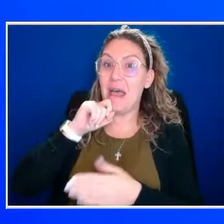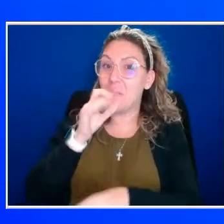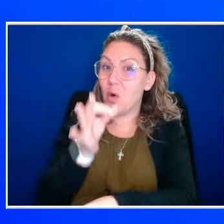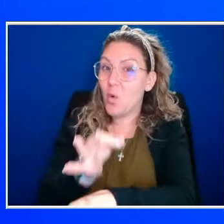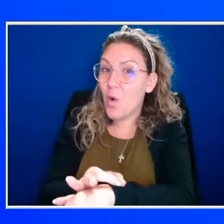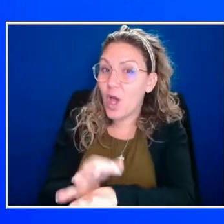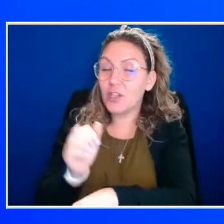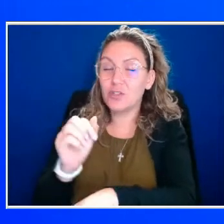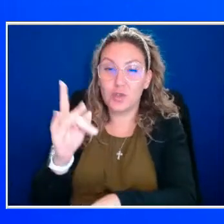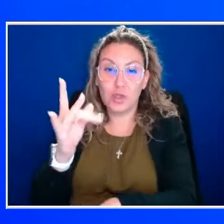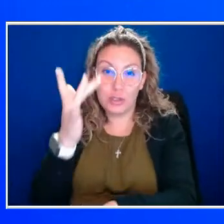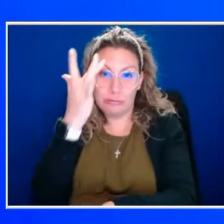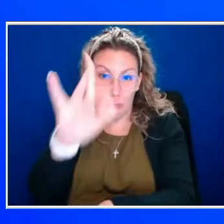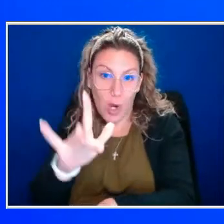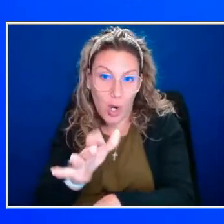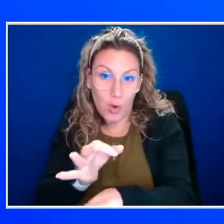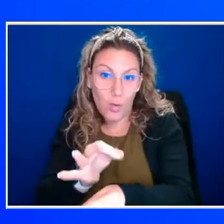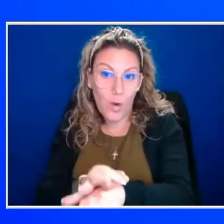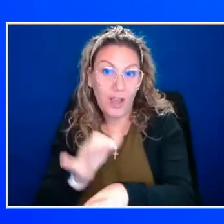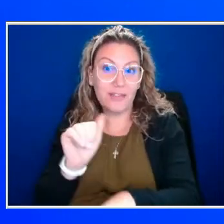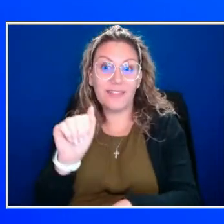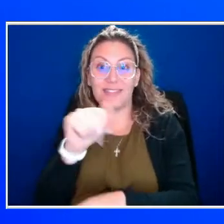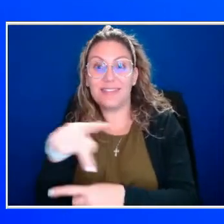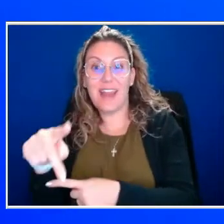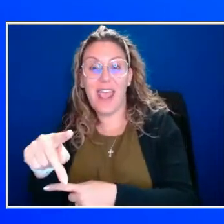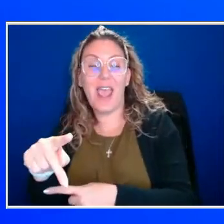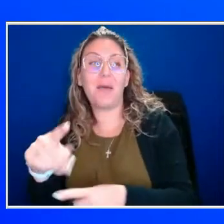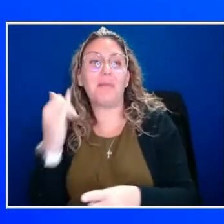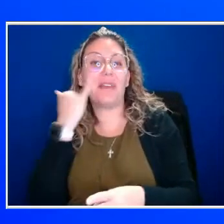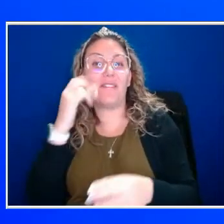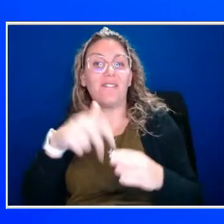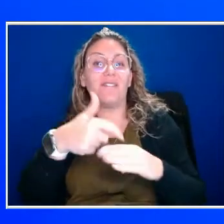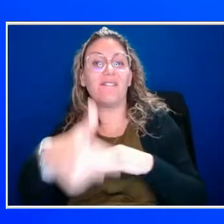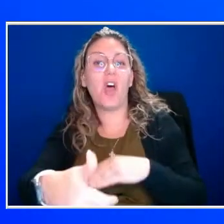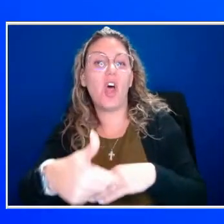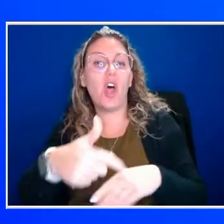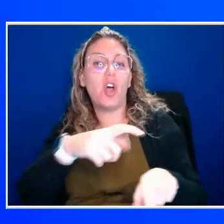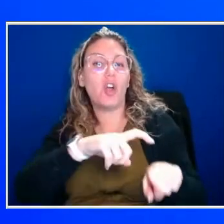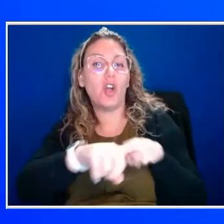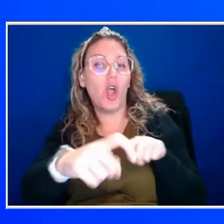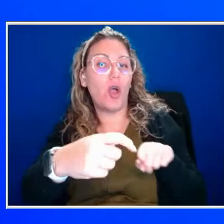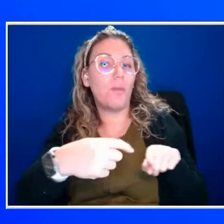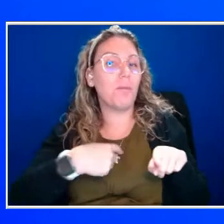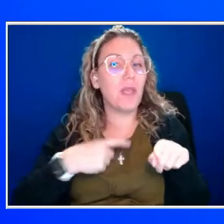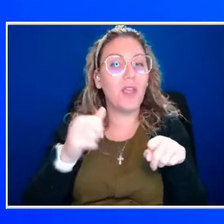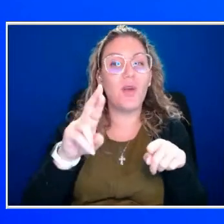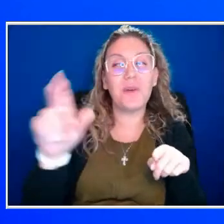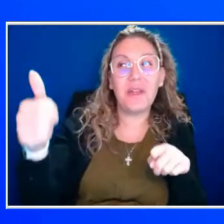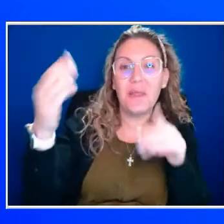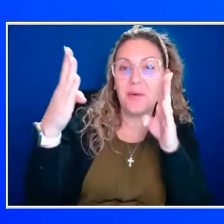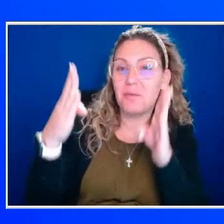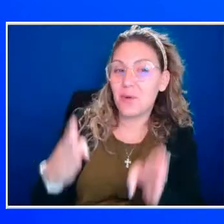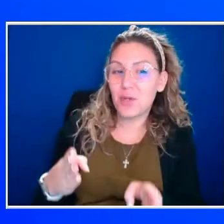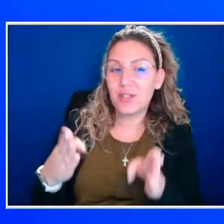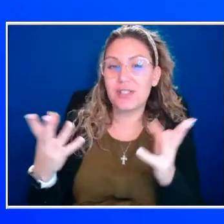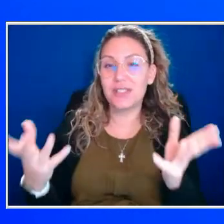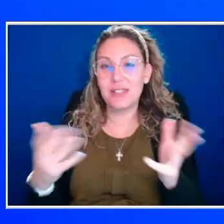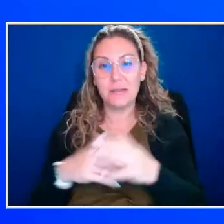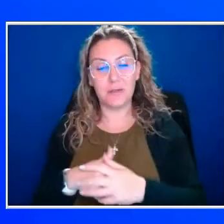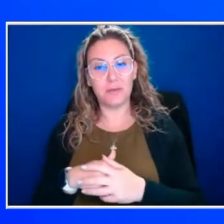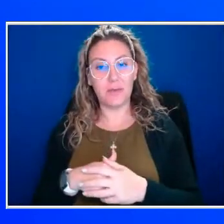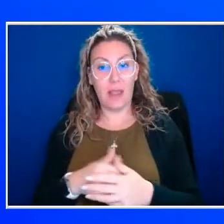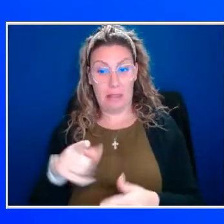they fall, it can call me and not call someone else, right? Or, and they were okay with wearing